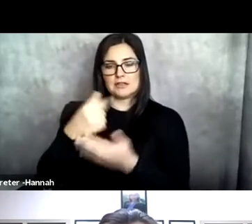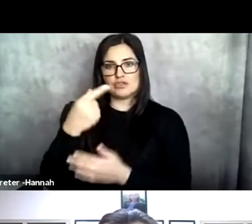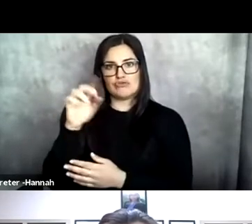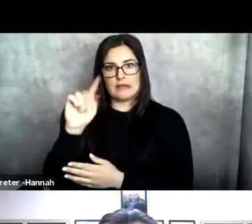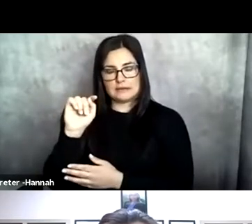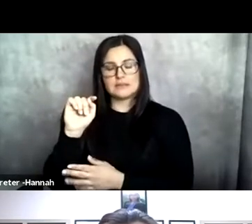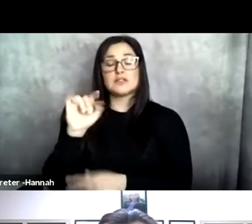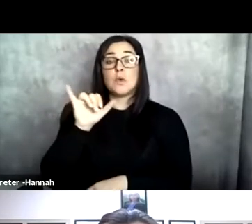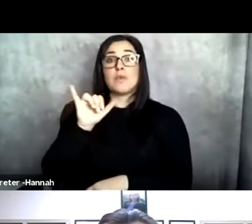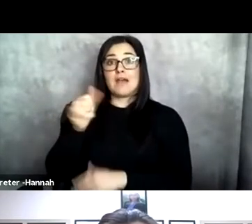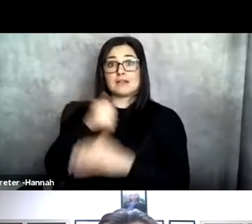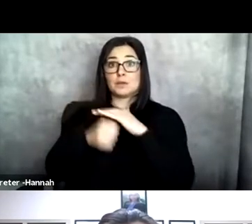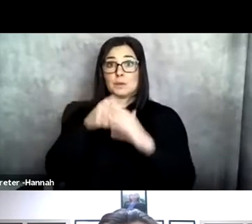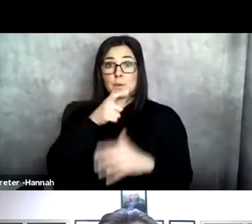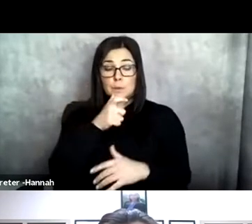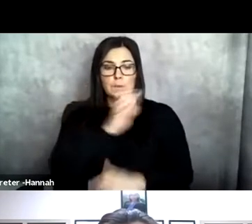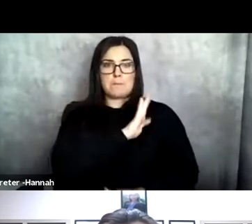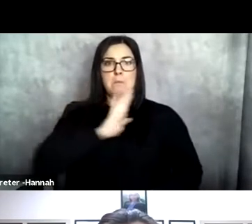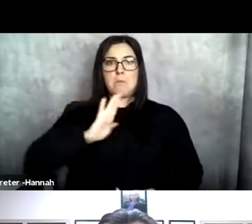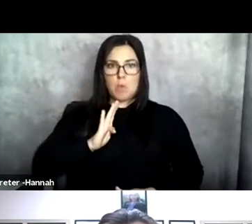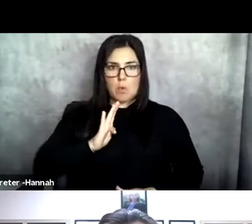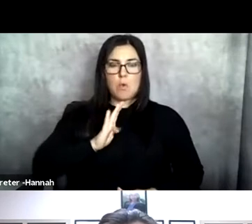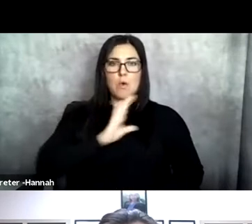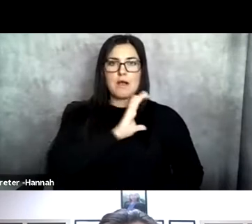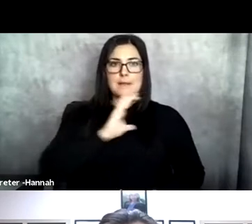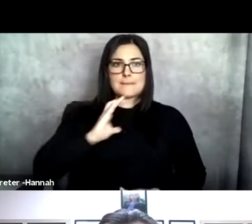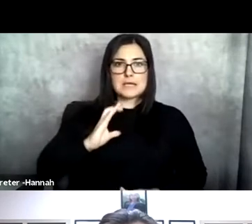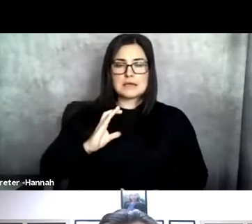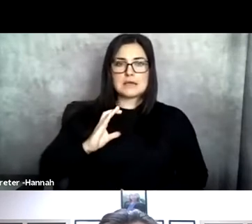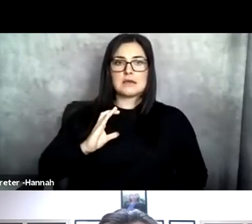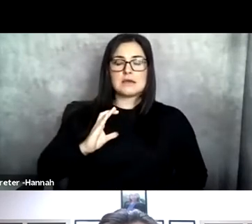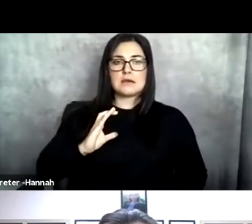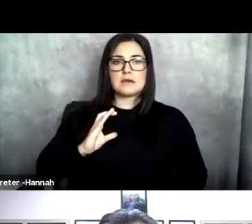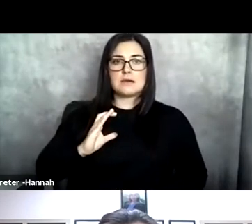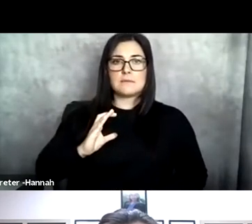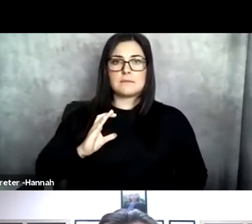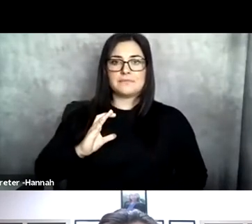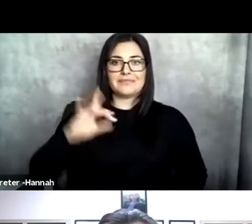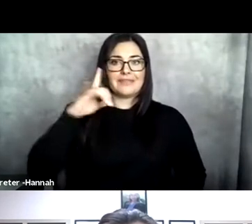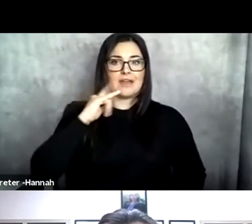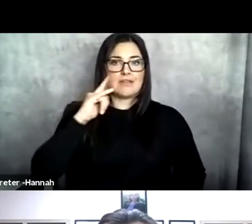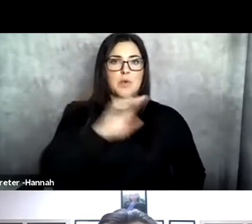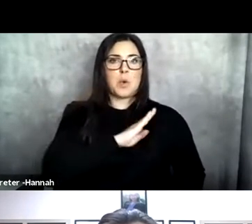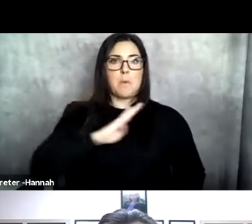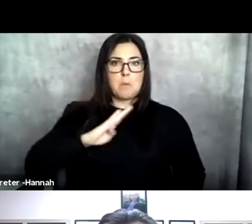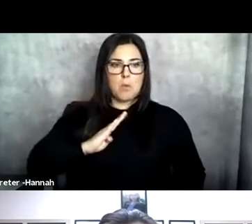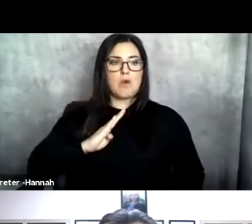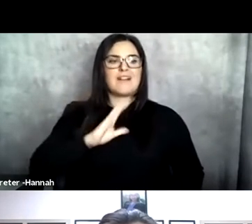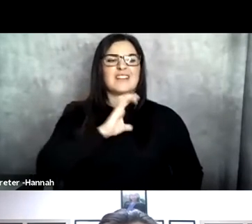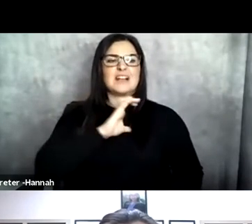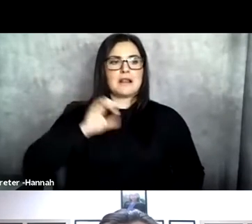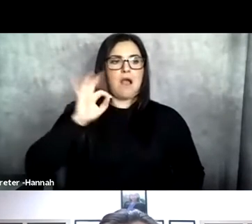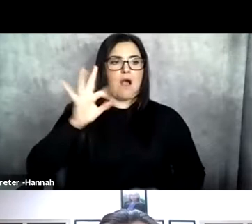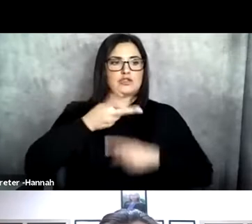the control of the Board of Community and California Board of Community Supervision, I believe.